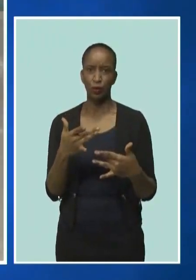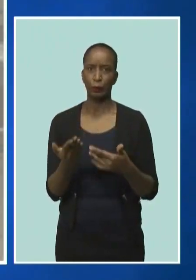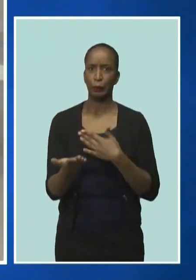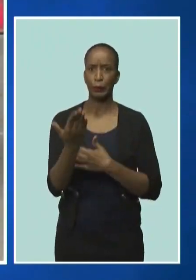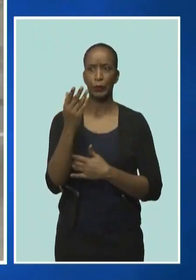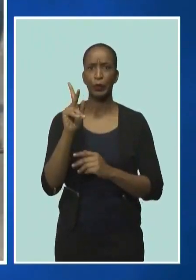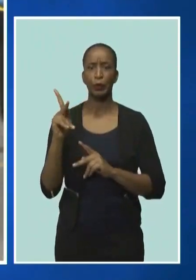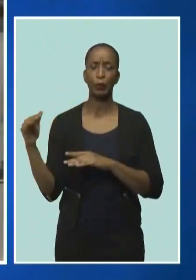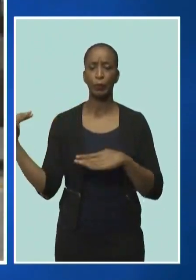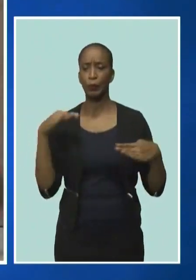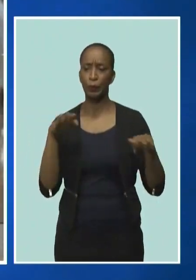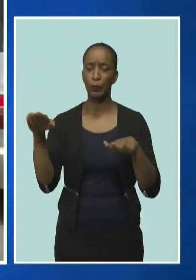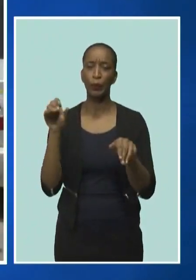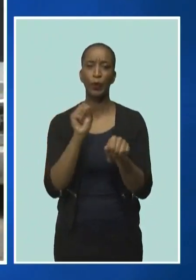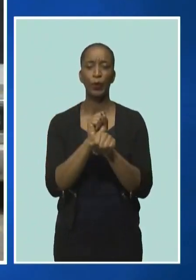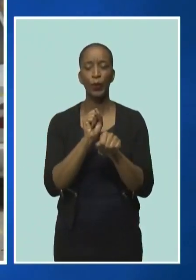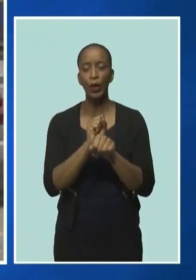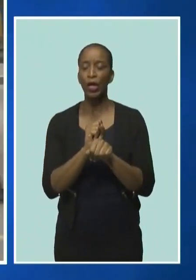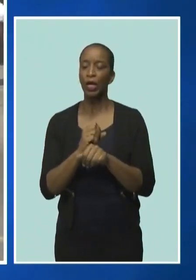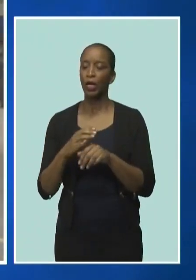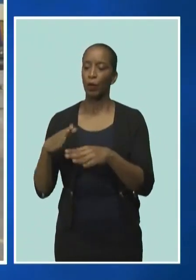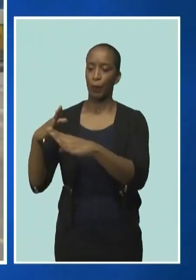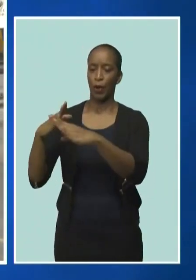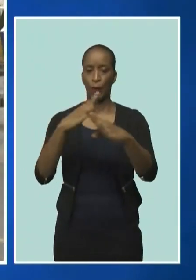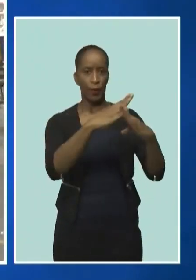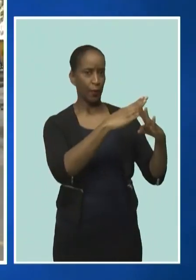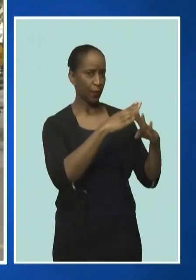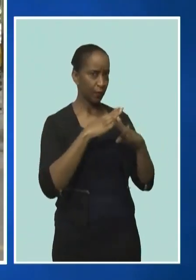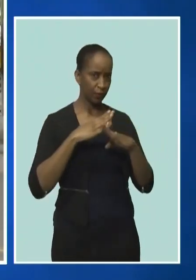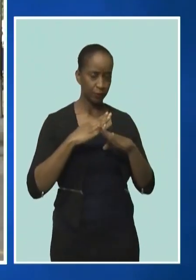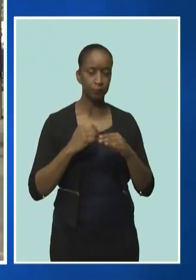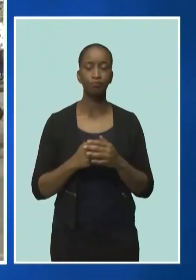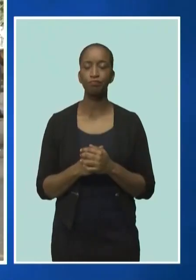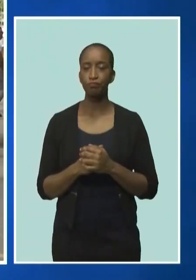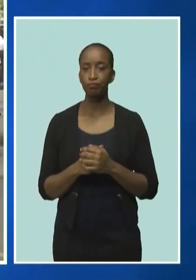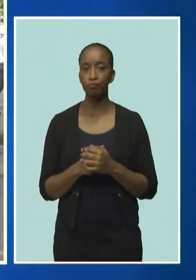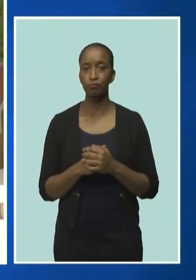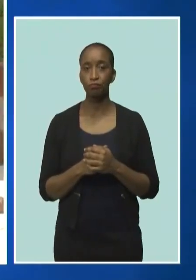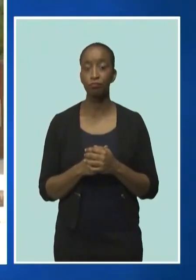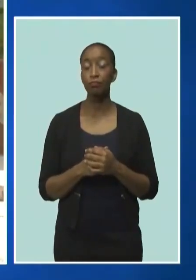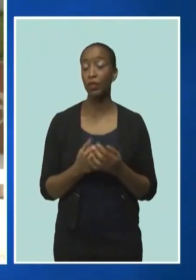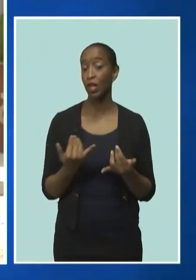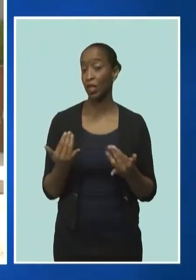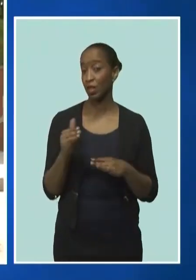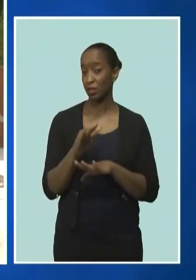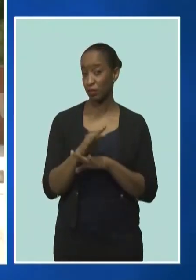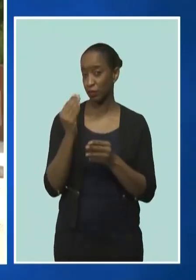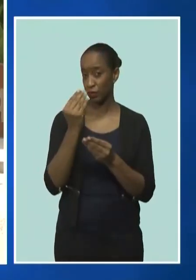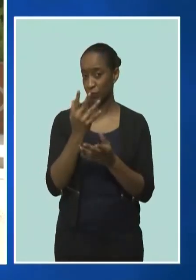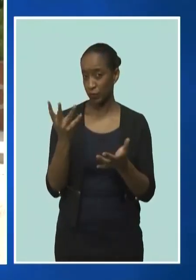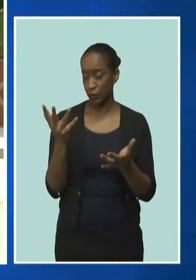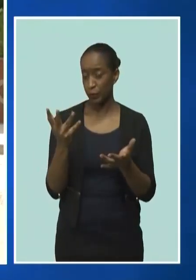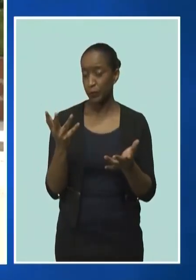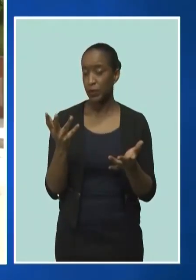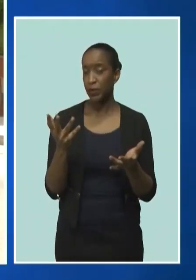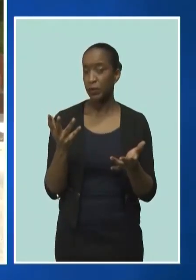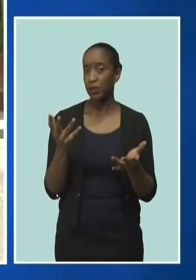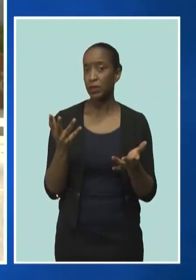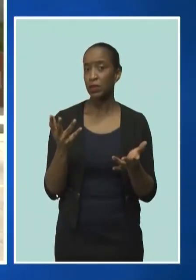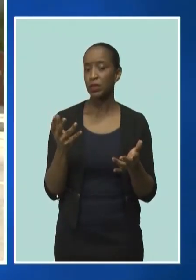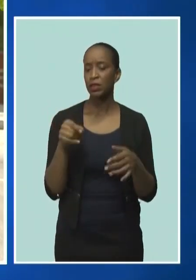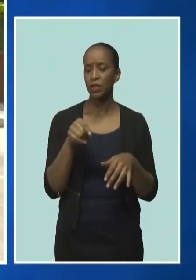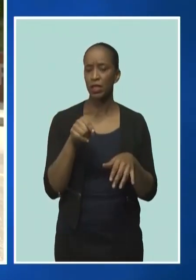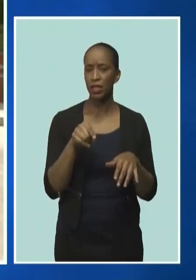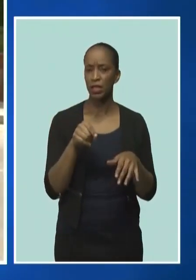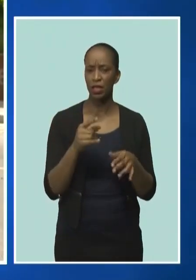Officer of the Barbados Fire Service, Marlon Smald, told CBC this evening the blaze was in what he called a cavern in